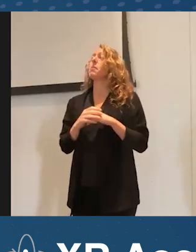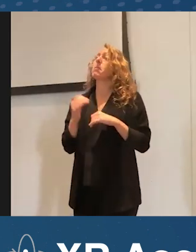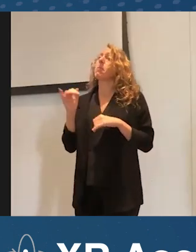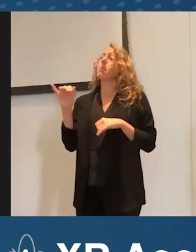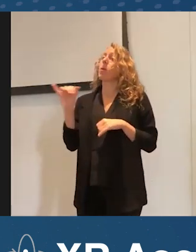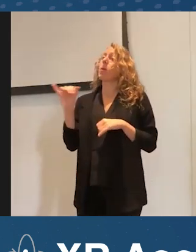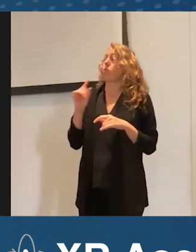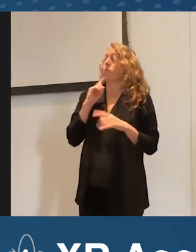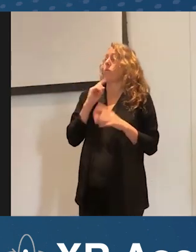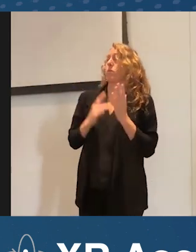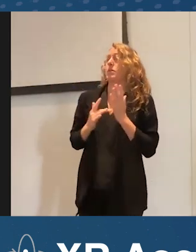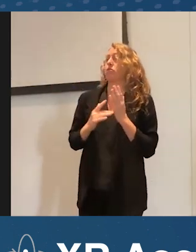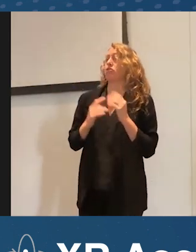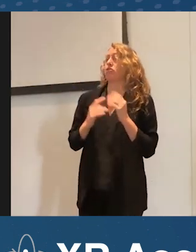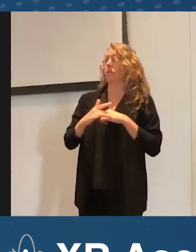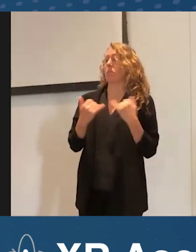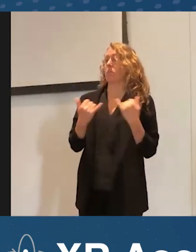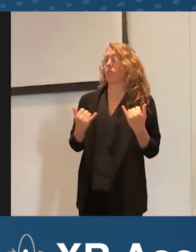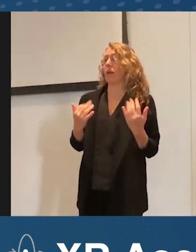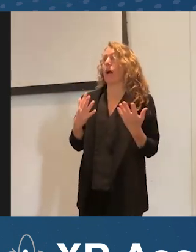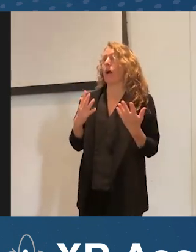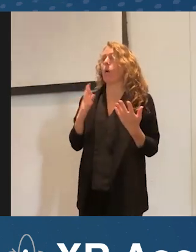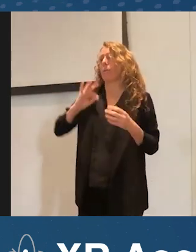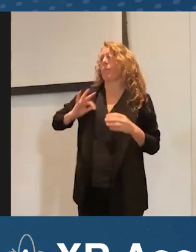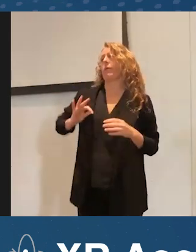available to us now in the modern age.